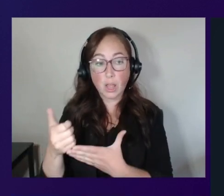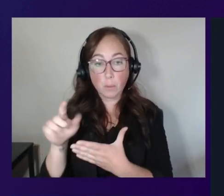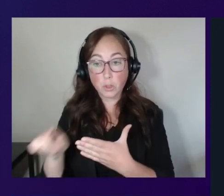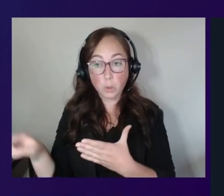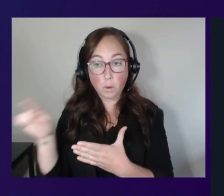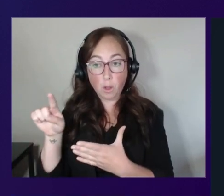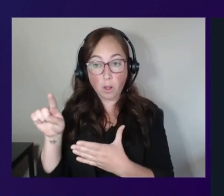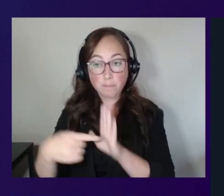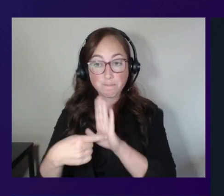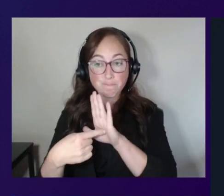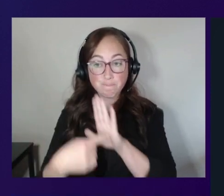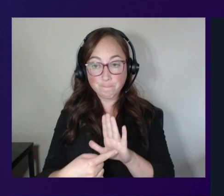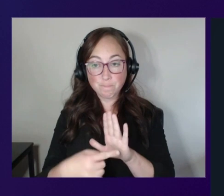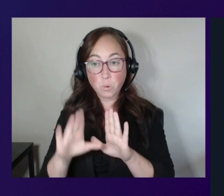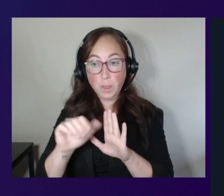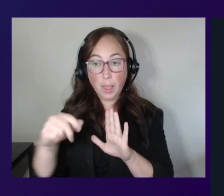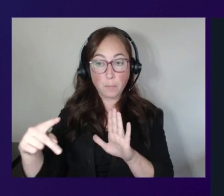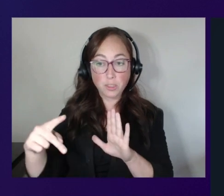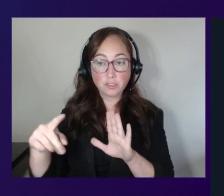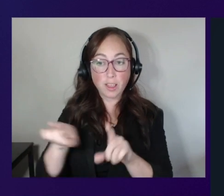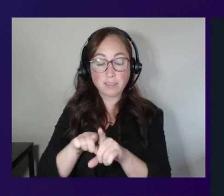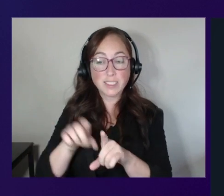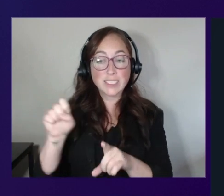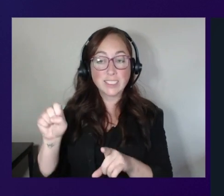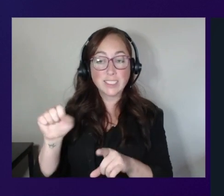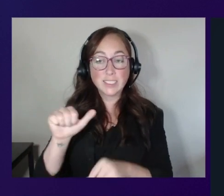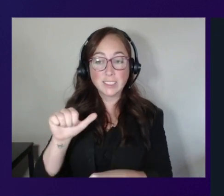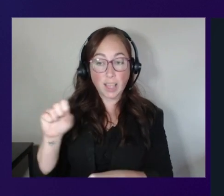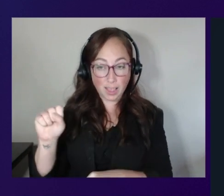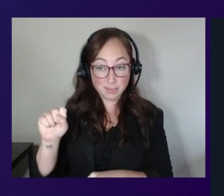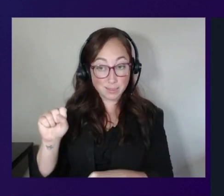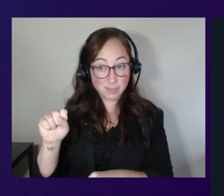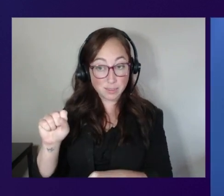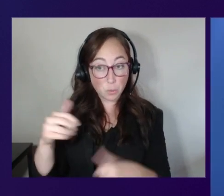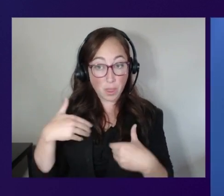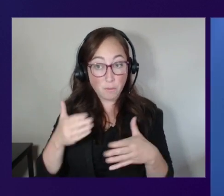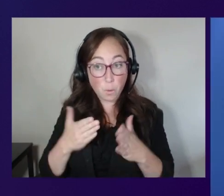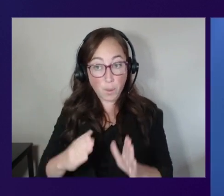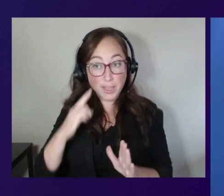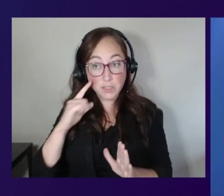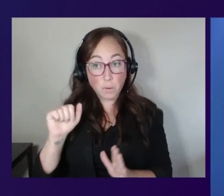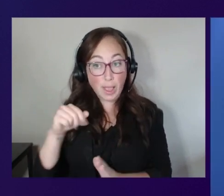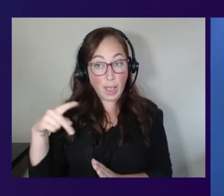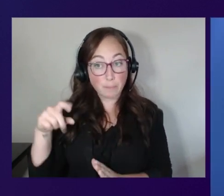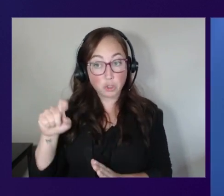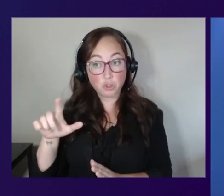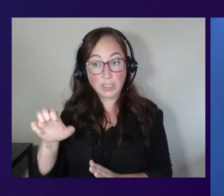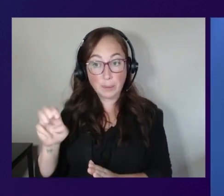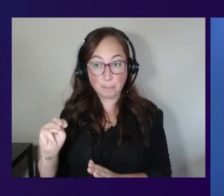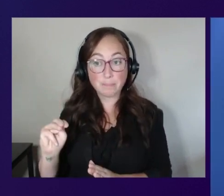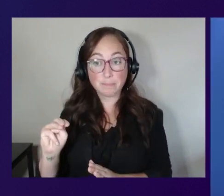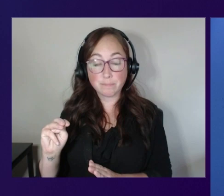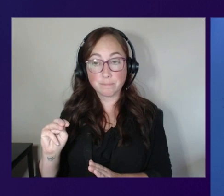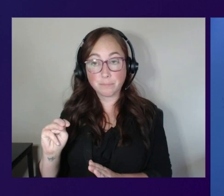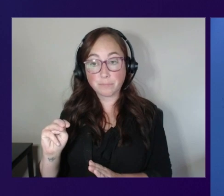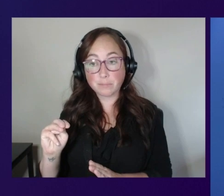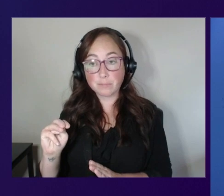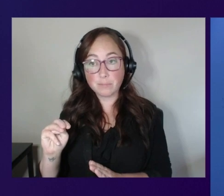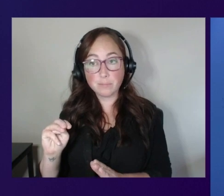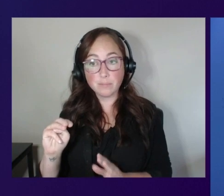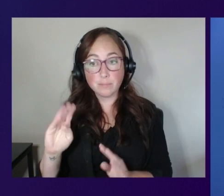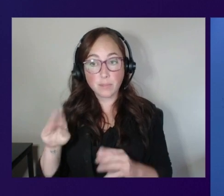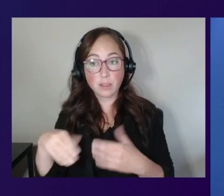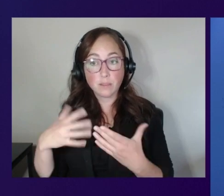your application as a SaaS. But are there ways for AppStream to kind of give you or give your end user